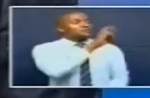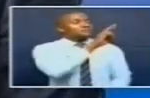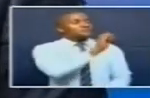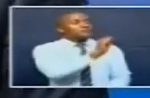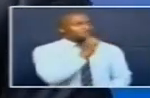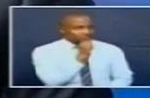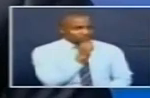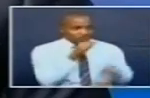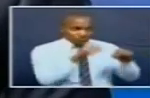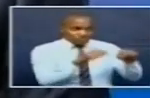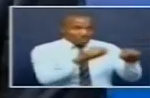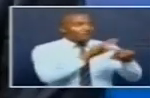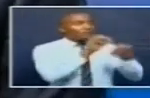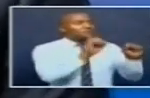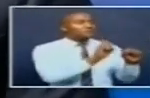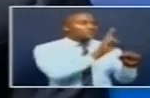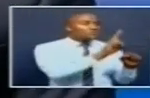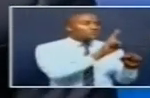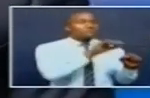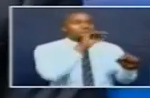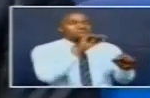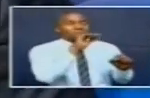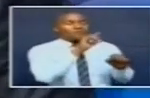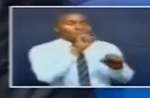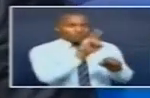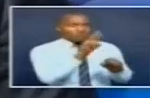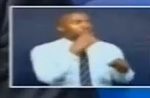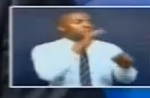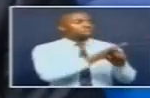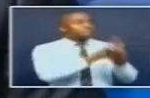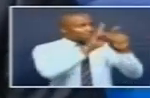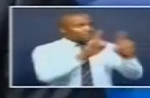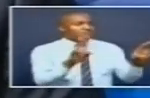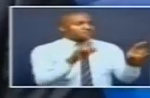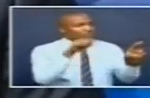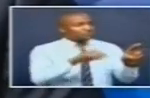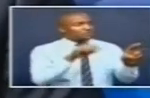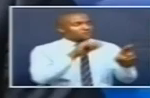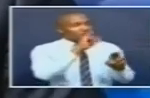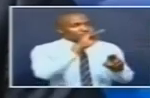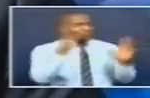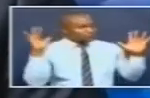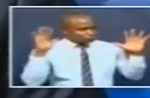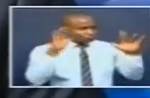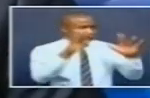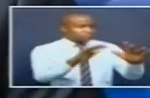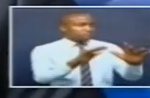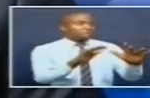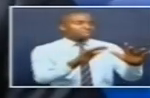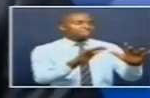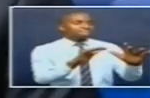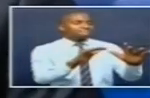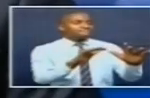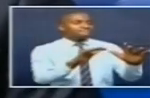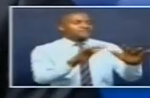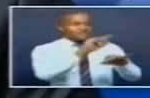August as the IBC holds a national election conference. But the commission continues to attract criticism on a number of fronts, especially from the opposition, as they are caused